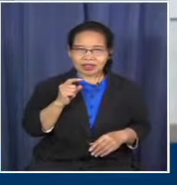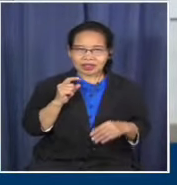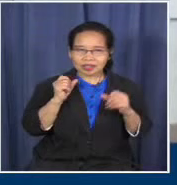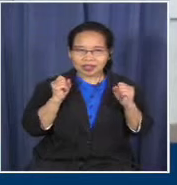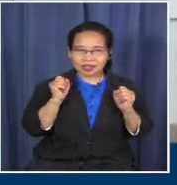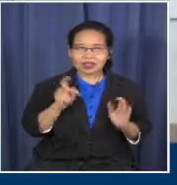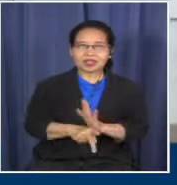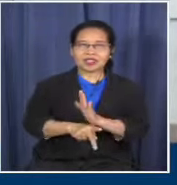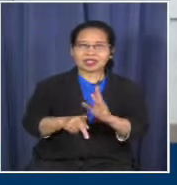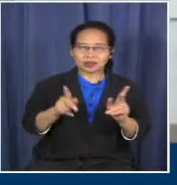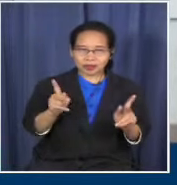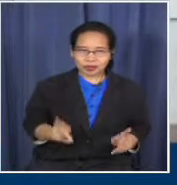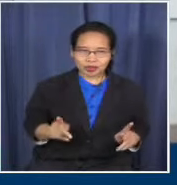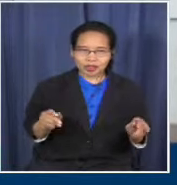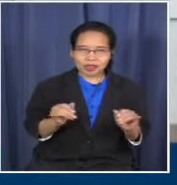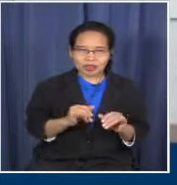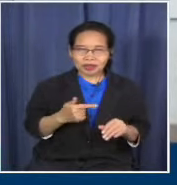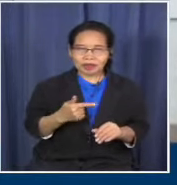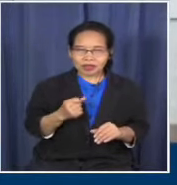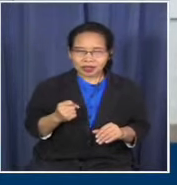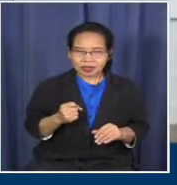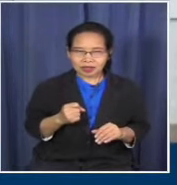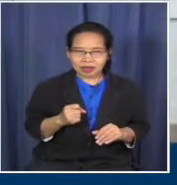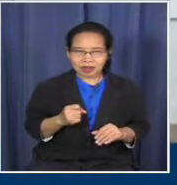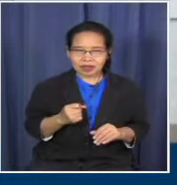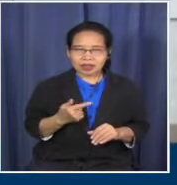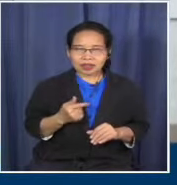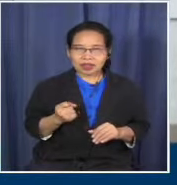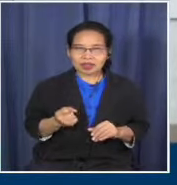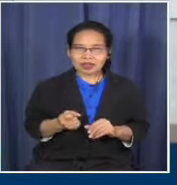are gases that can kill a human being.